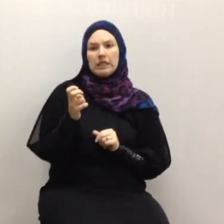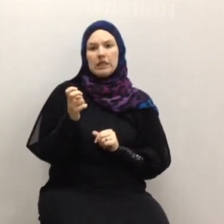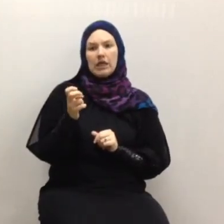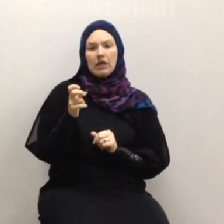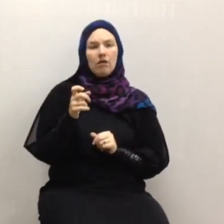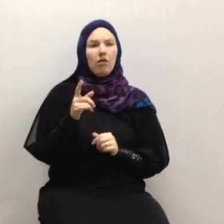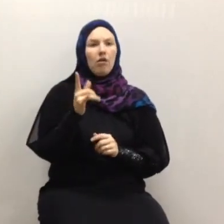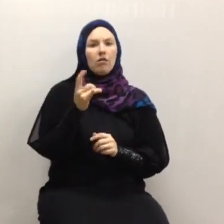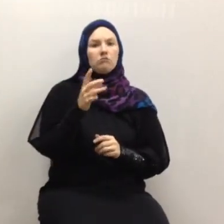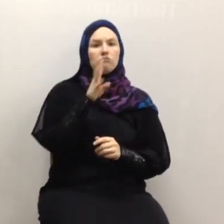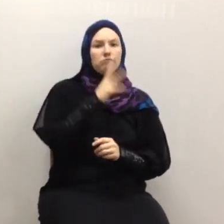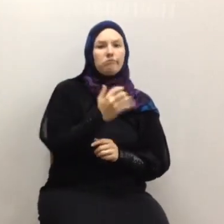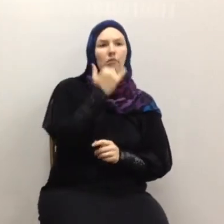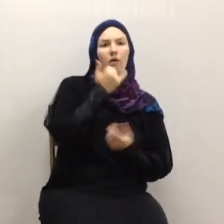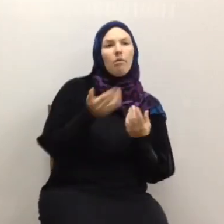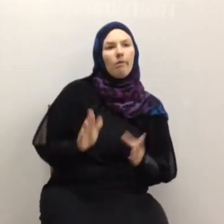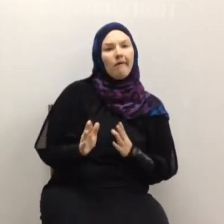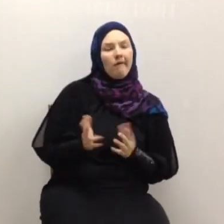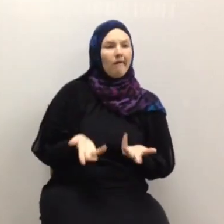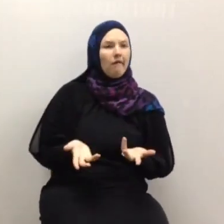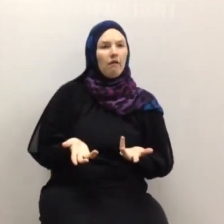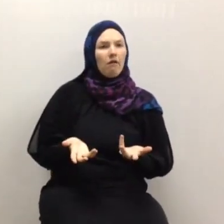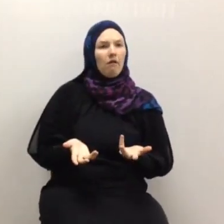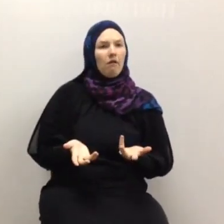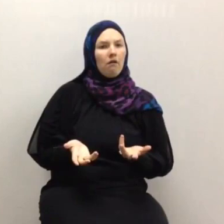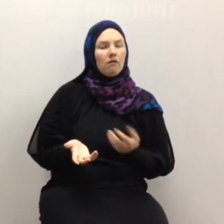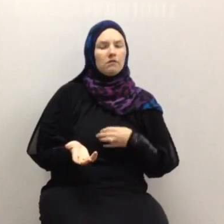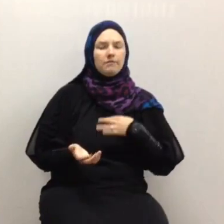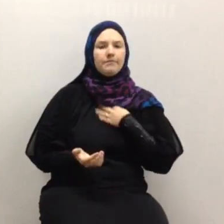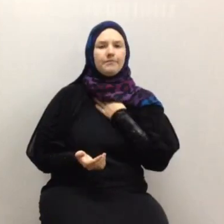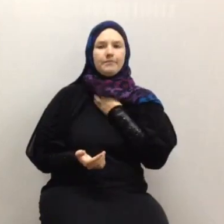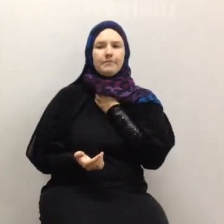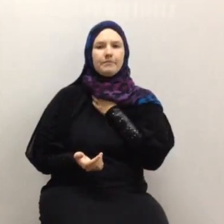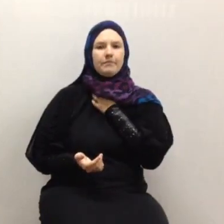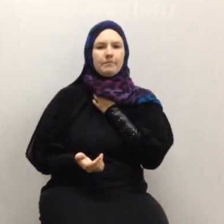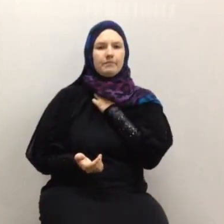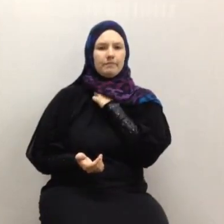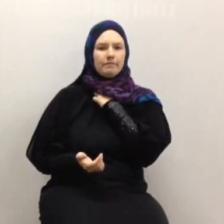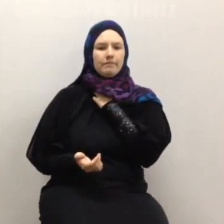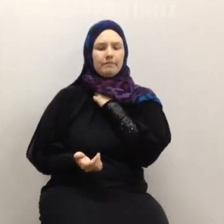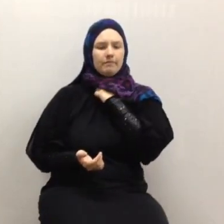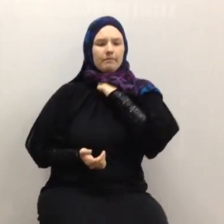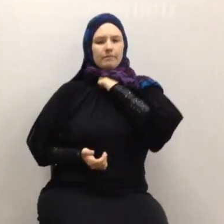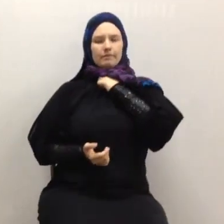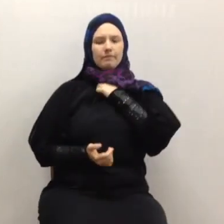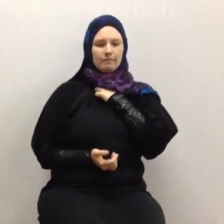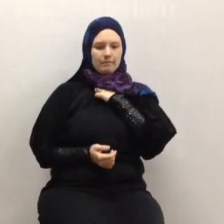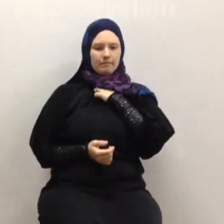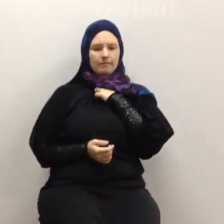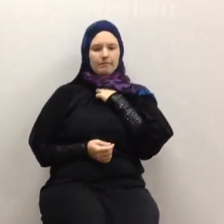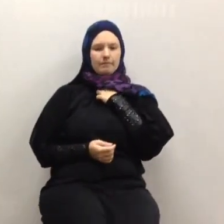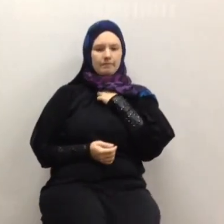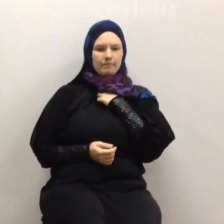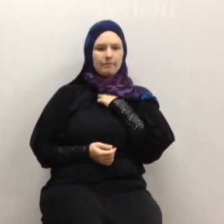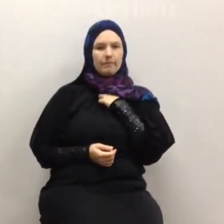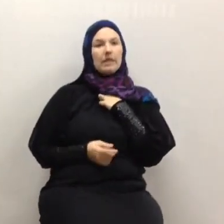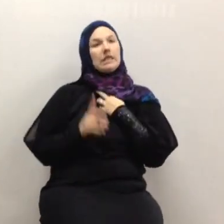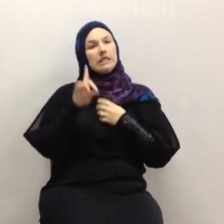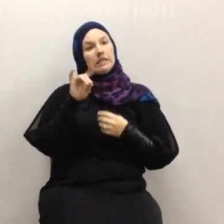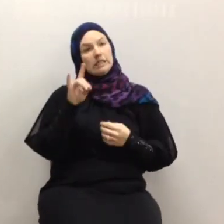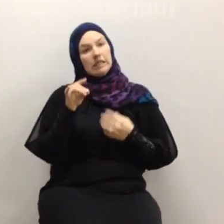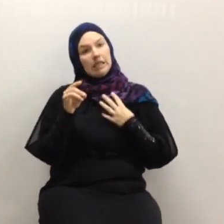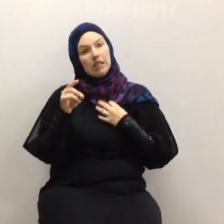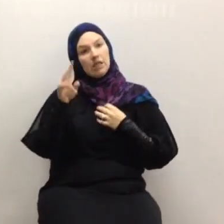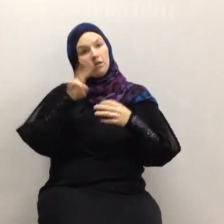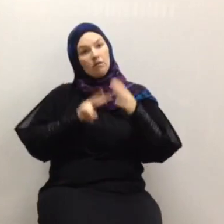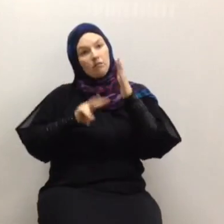of the area that he was supposed to speak about? Did he forget his mission?